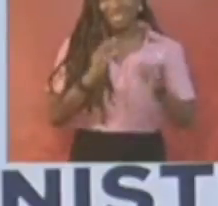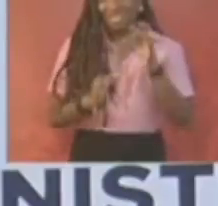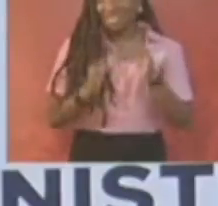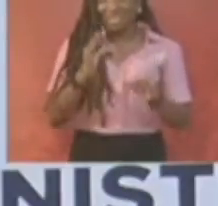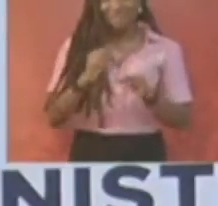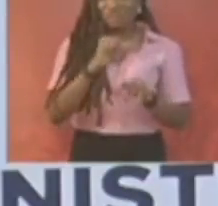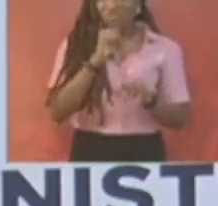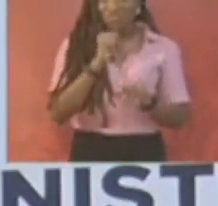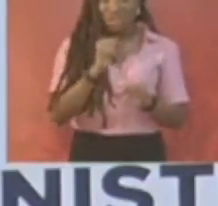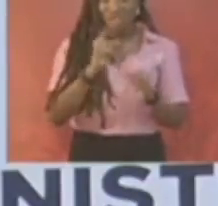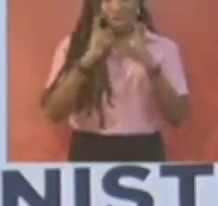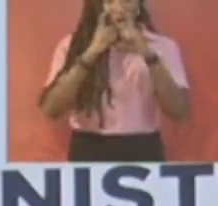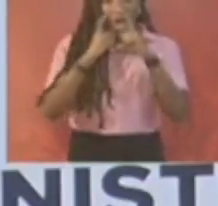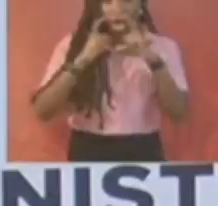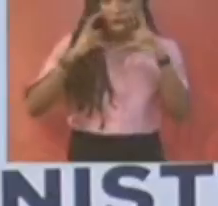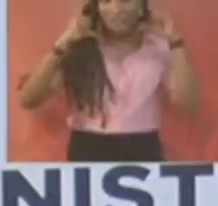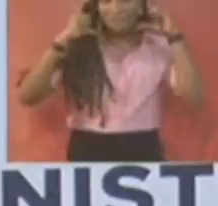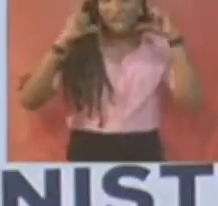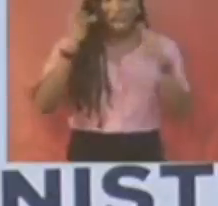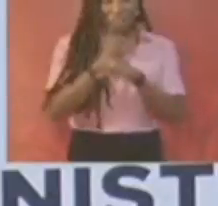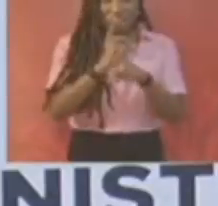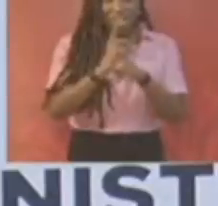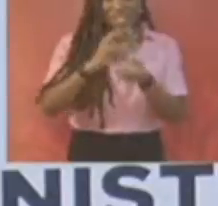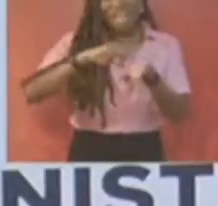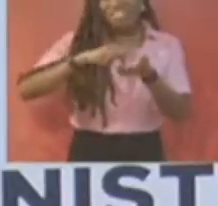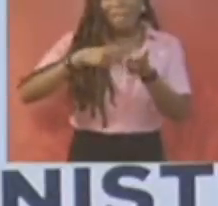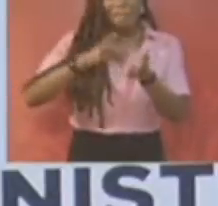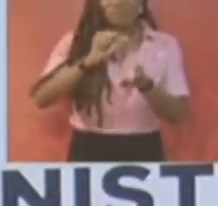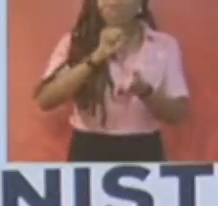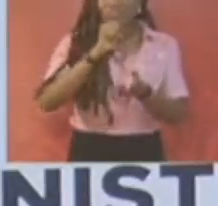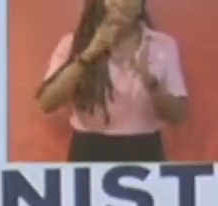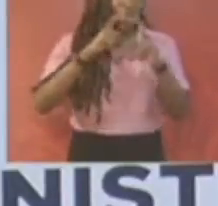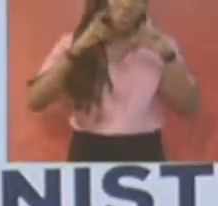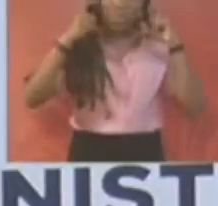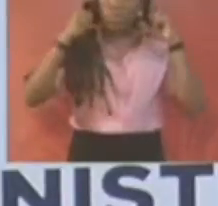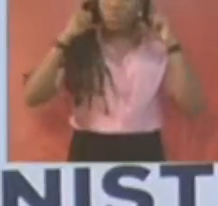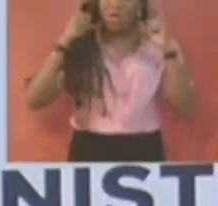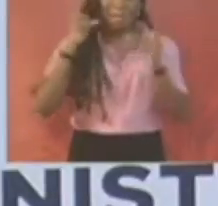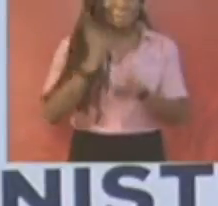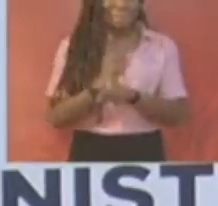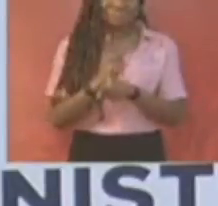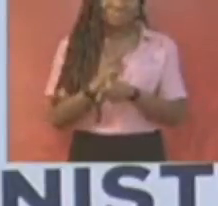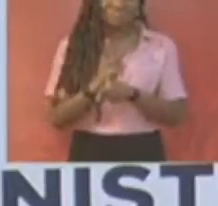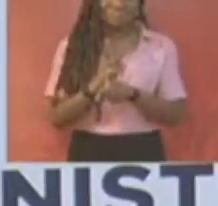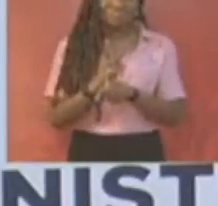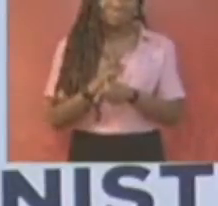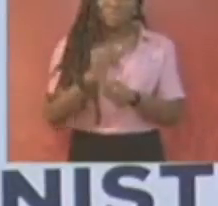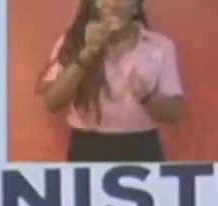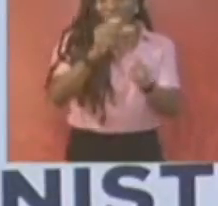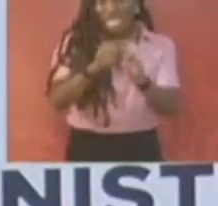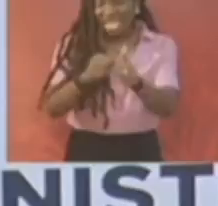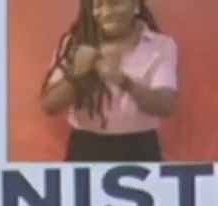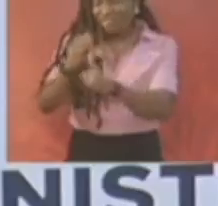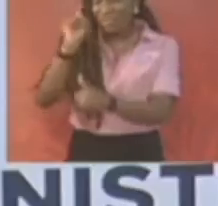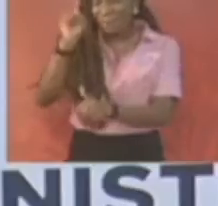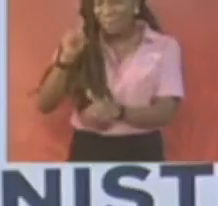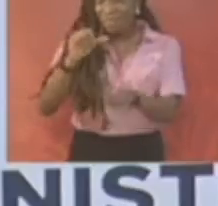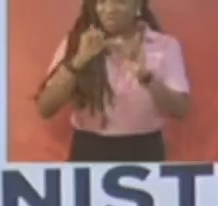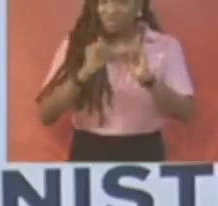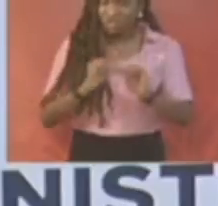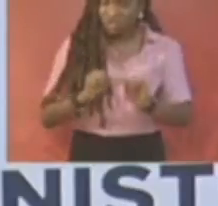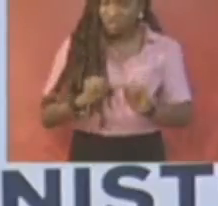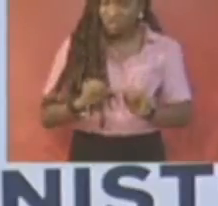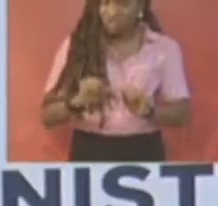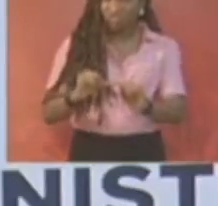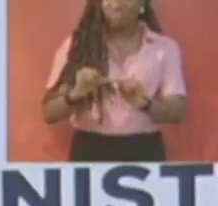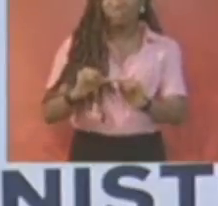not covering the droplets that are going to be expelled from your respiratory system. We all need to do this, and we all need to continue to do it, and